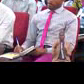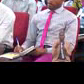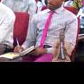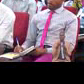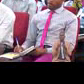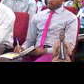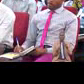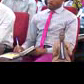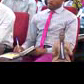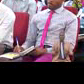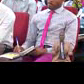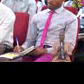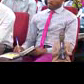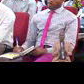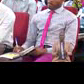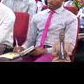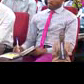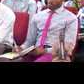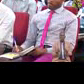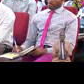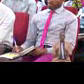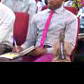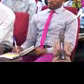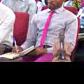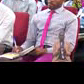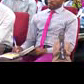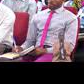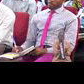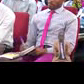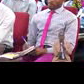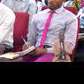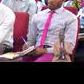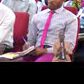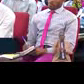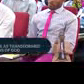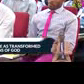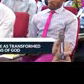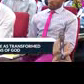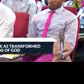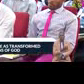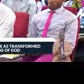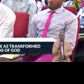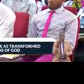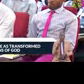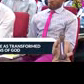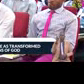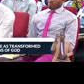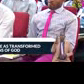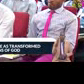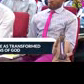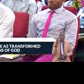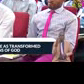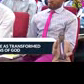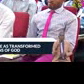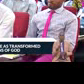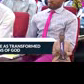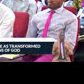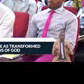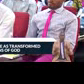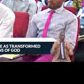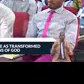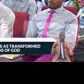one, our privilege as transformed sons of God. We're coming back